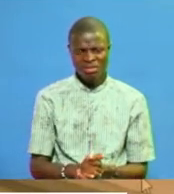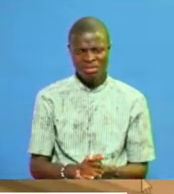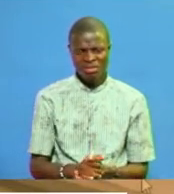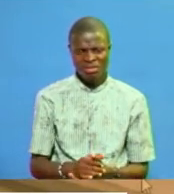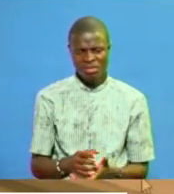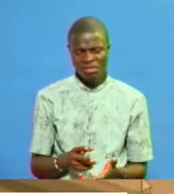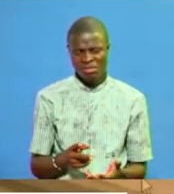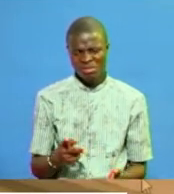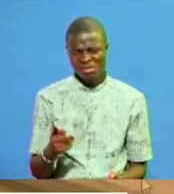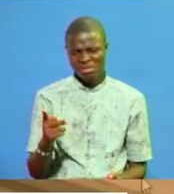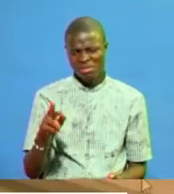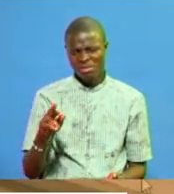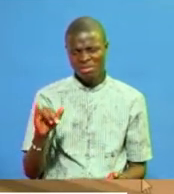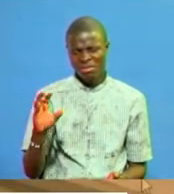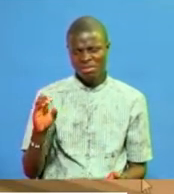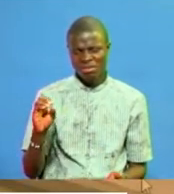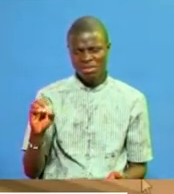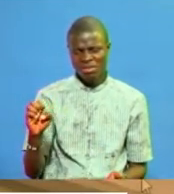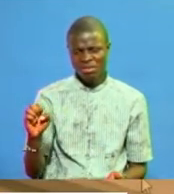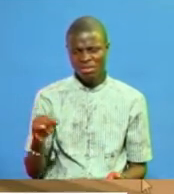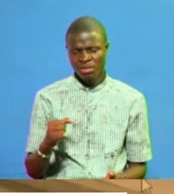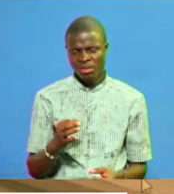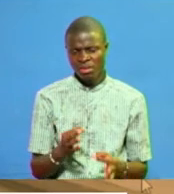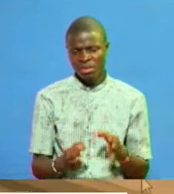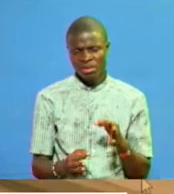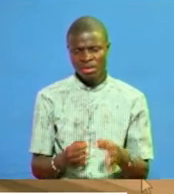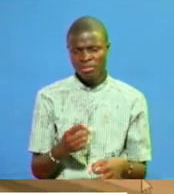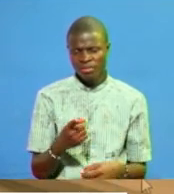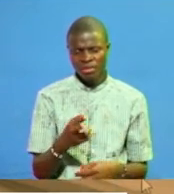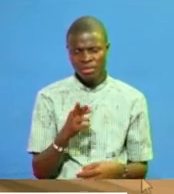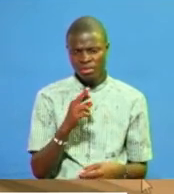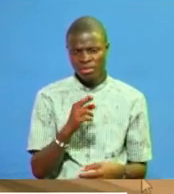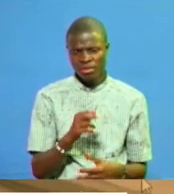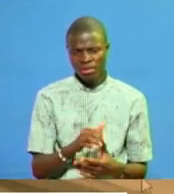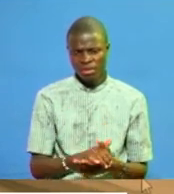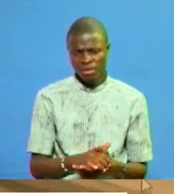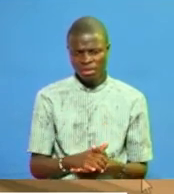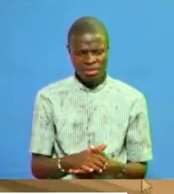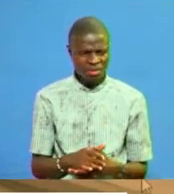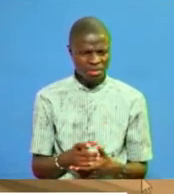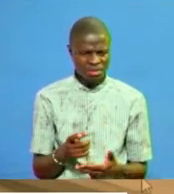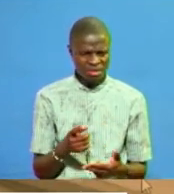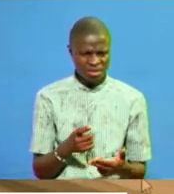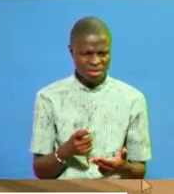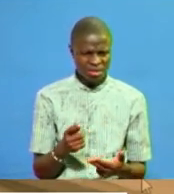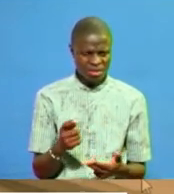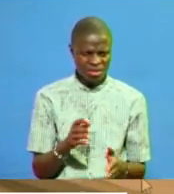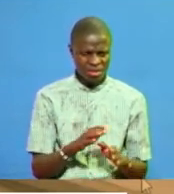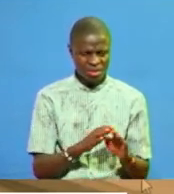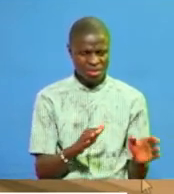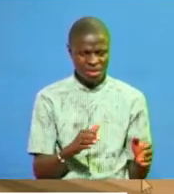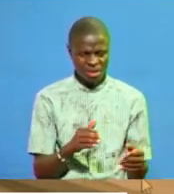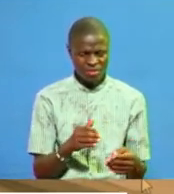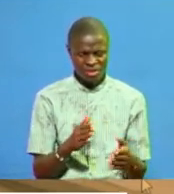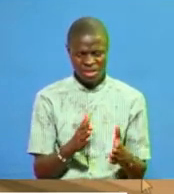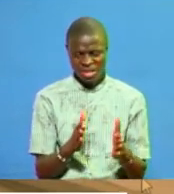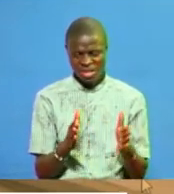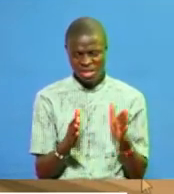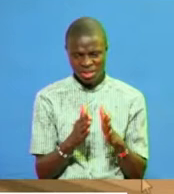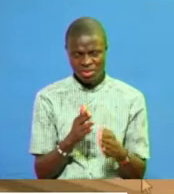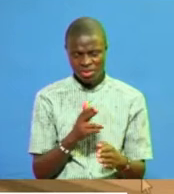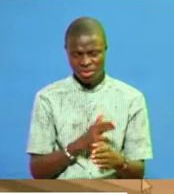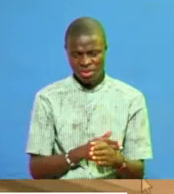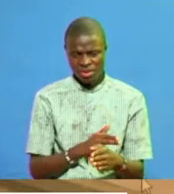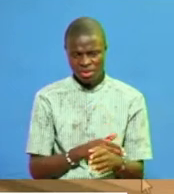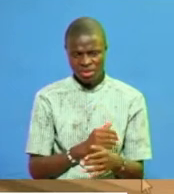fragile. So if you are trading or let's say investing in Bitcoin for the short run, there is a good chance